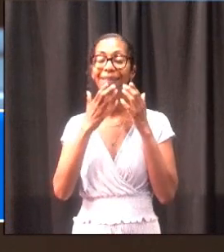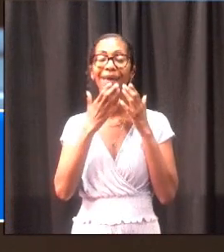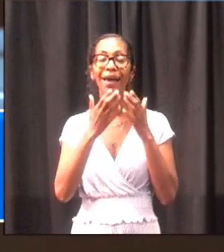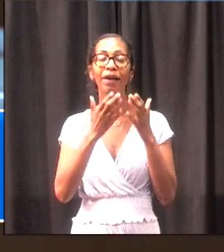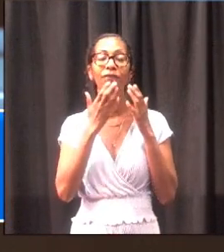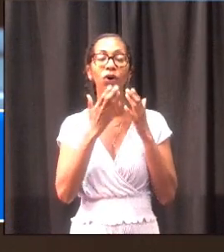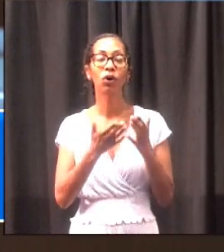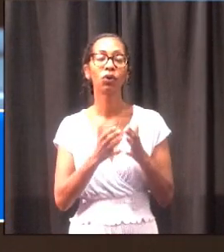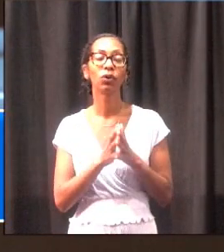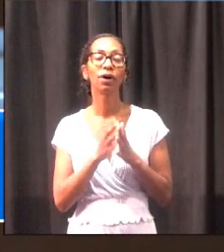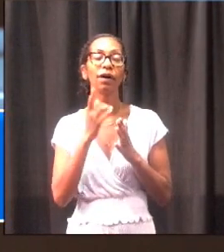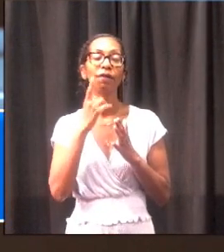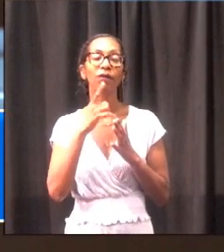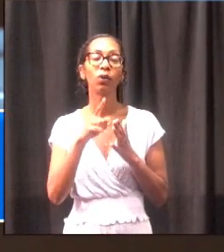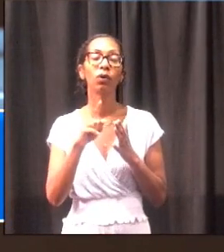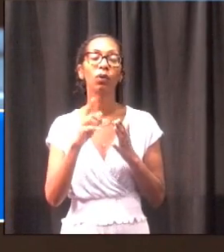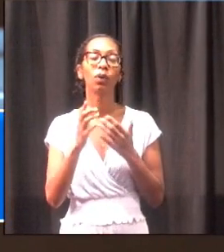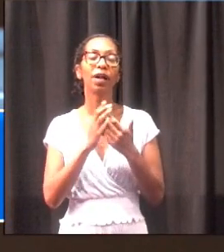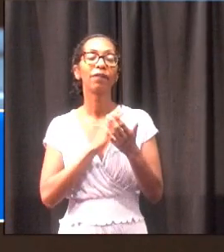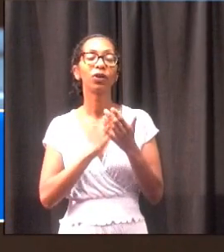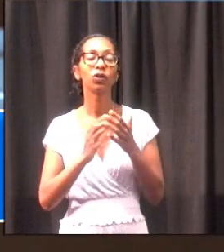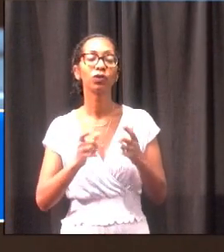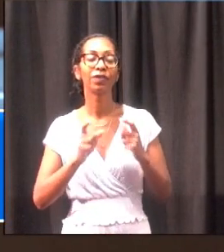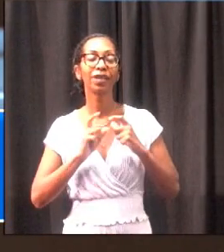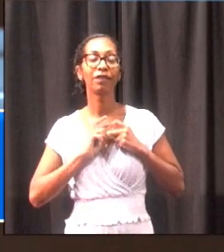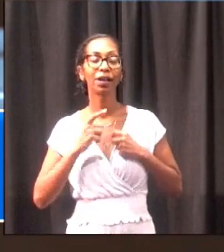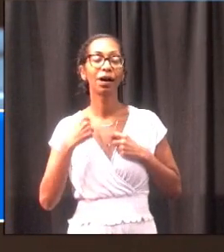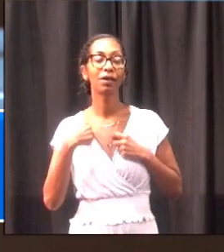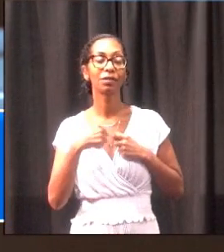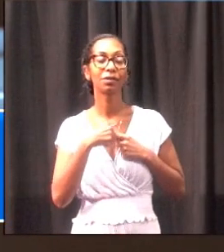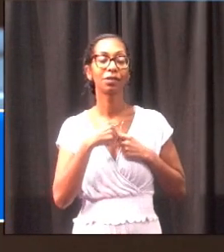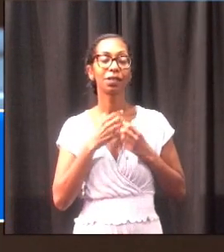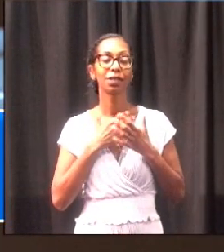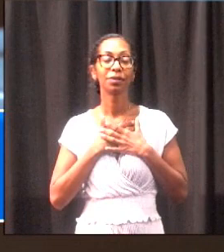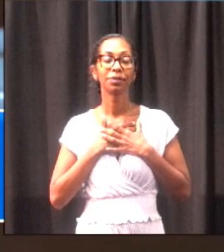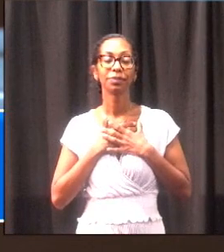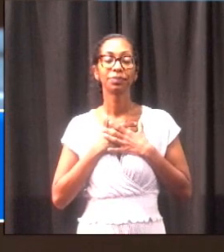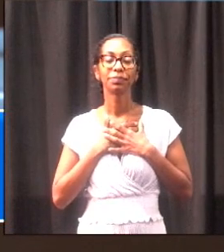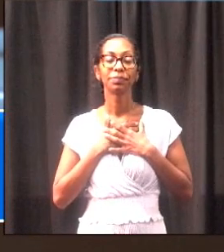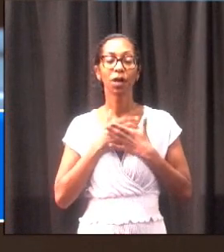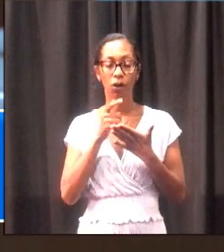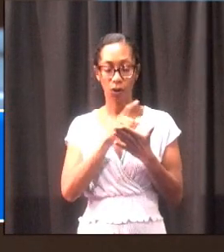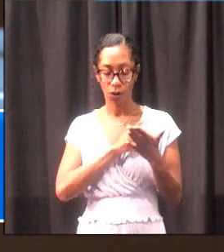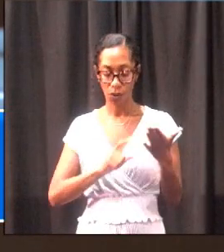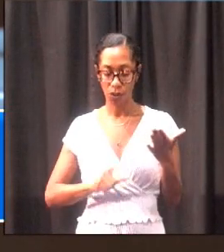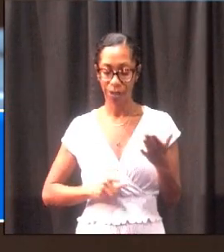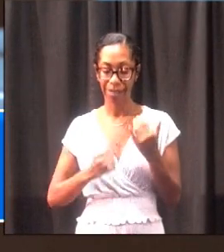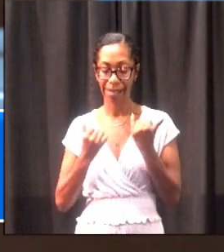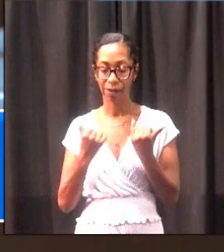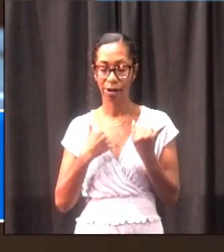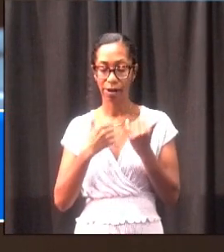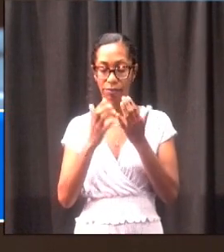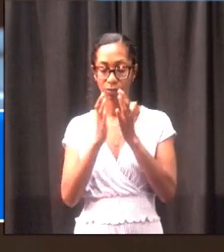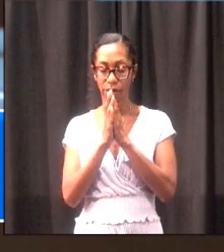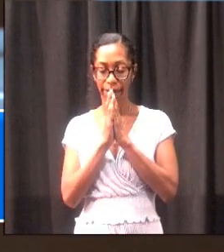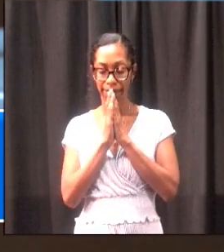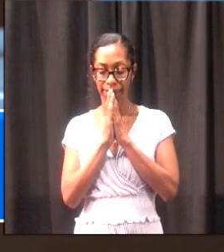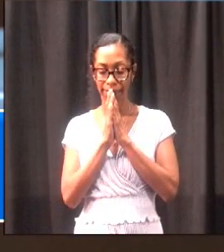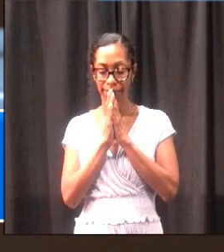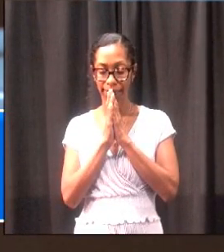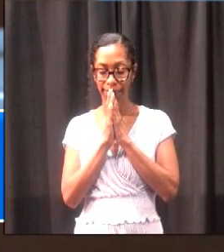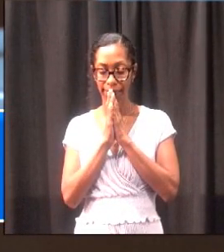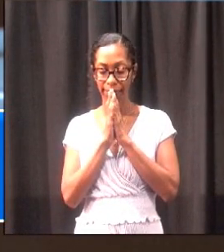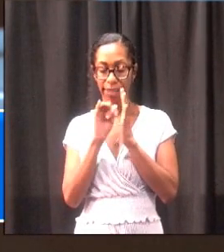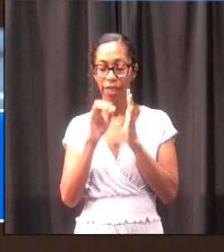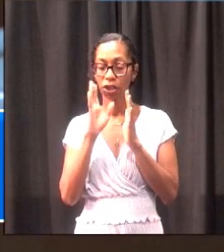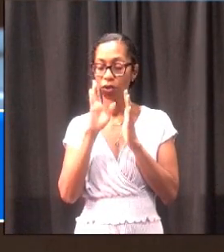thankful for that you have placed inside of us. Lord, I pray in the name of Jesus that